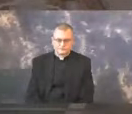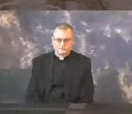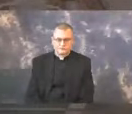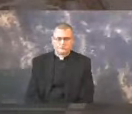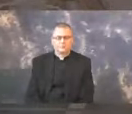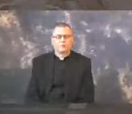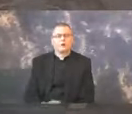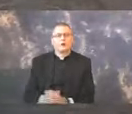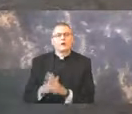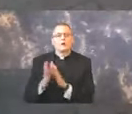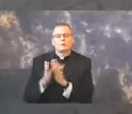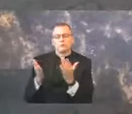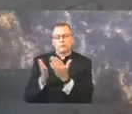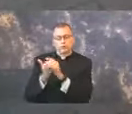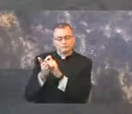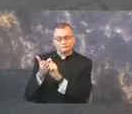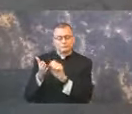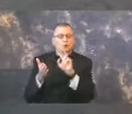Book of Revelation.